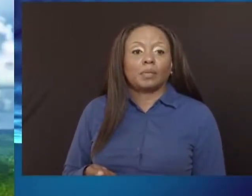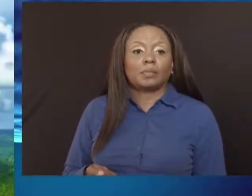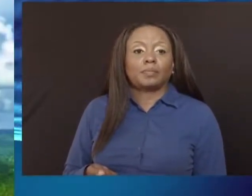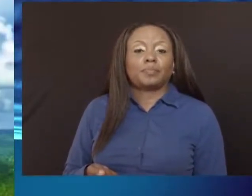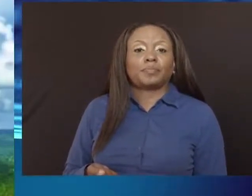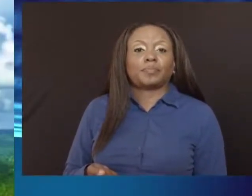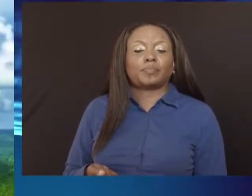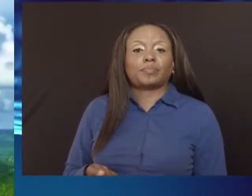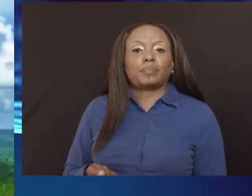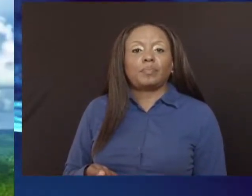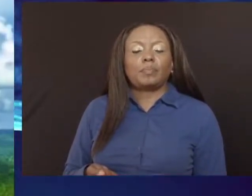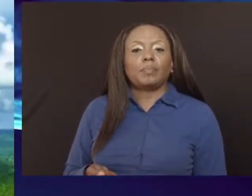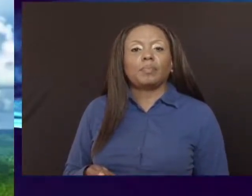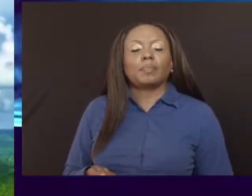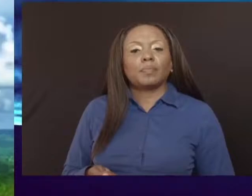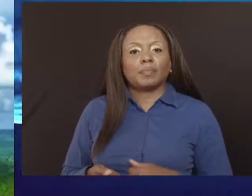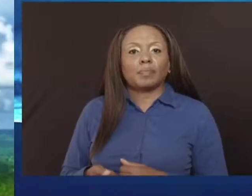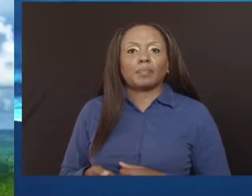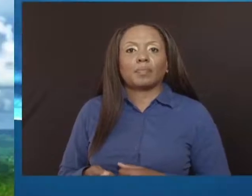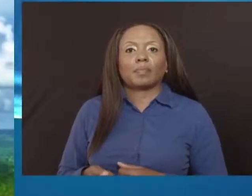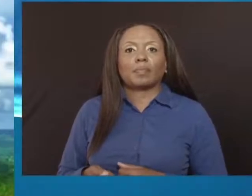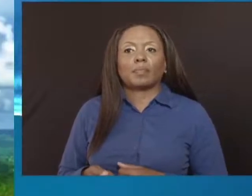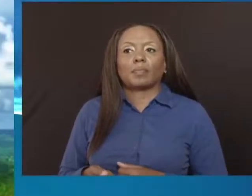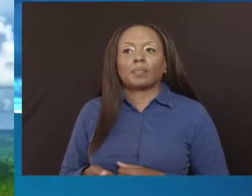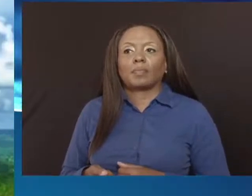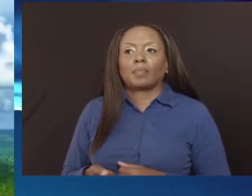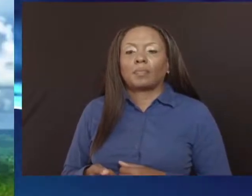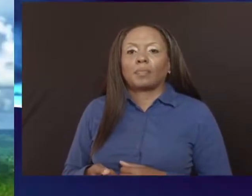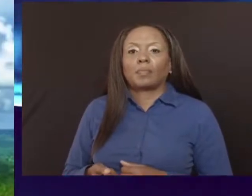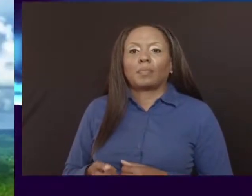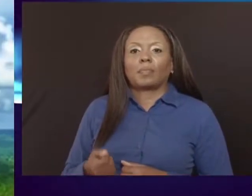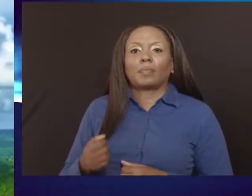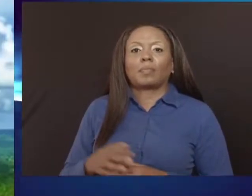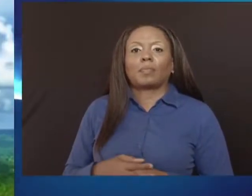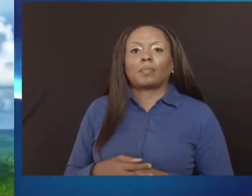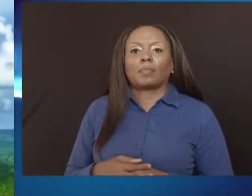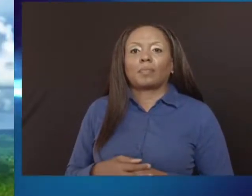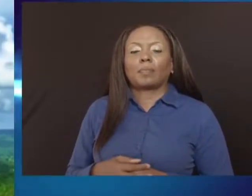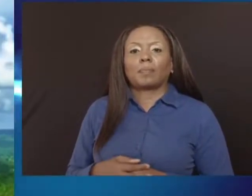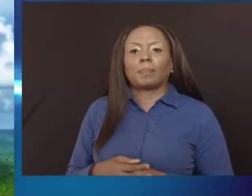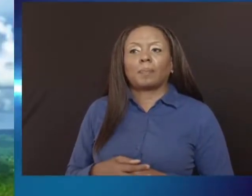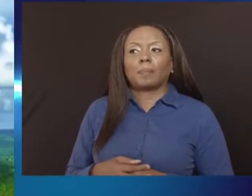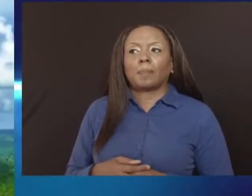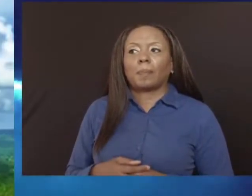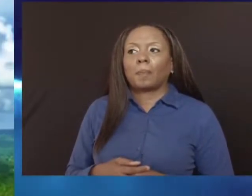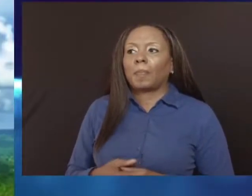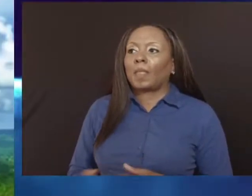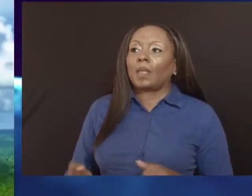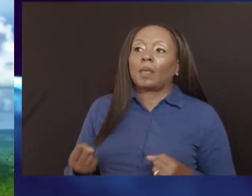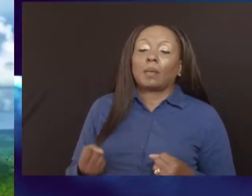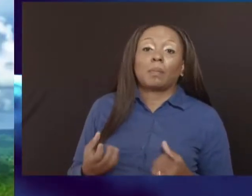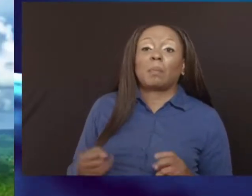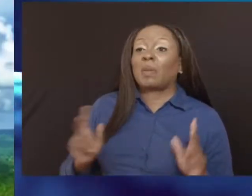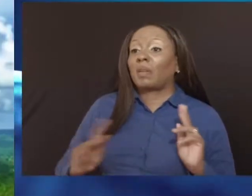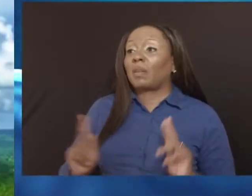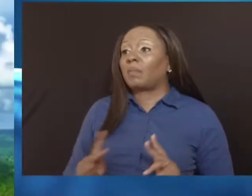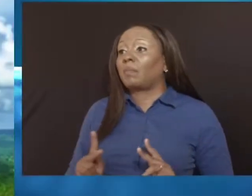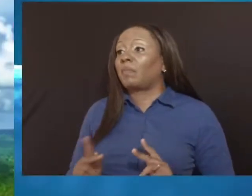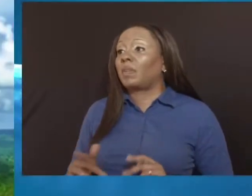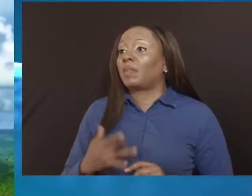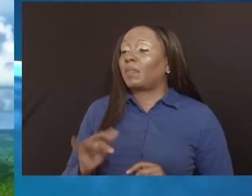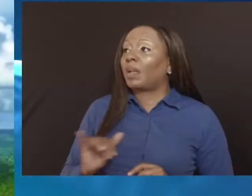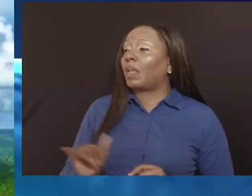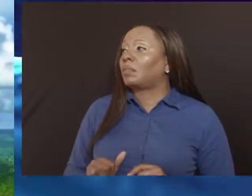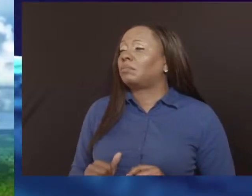think that because we have seen internationally, there is a magic number associated with discharge. Some persons think